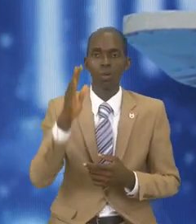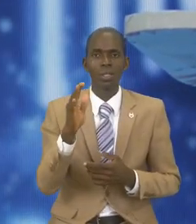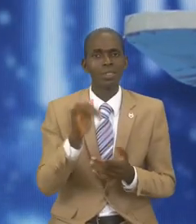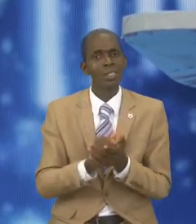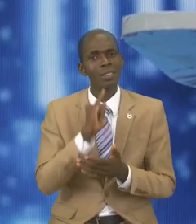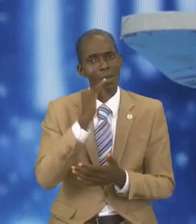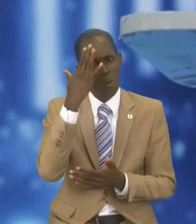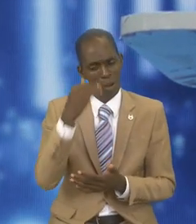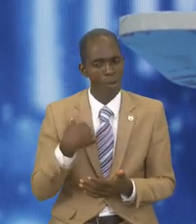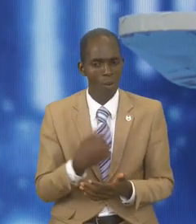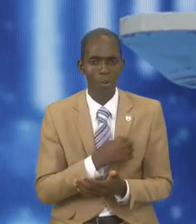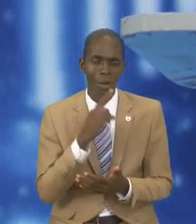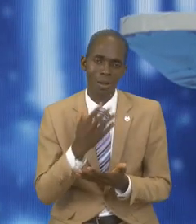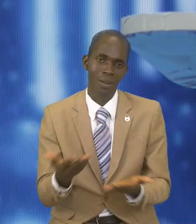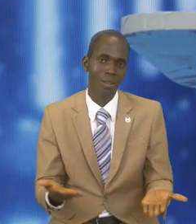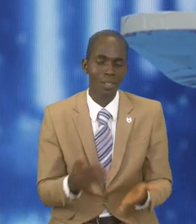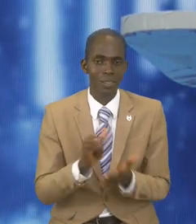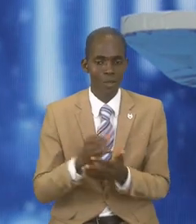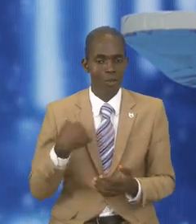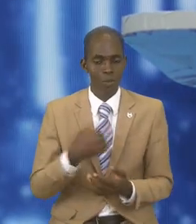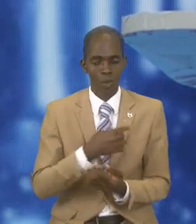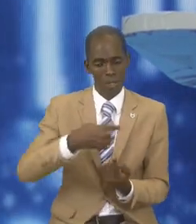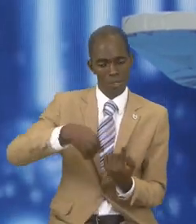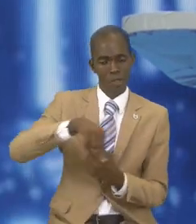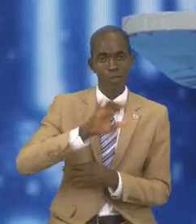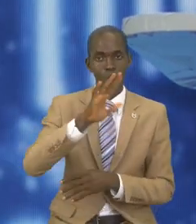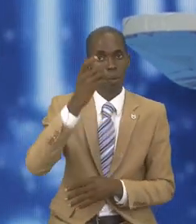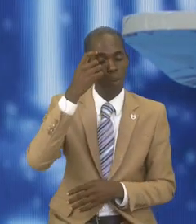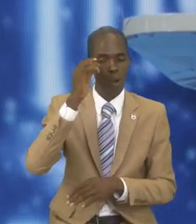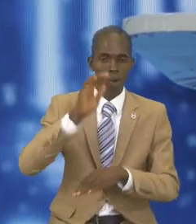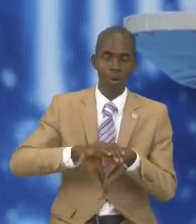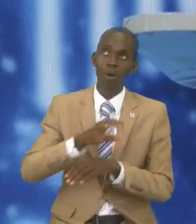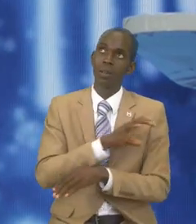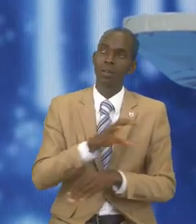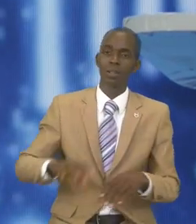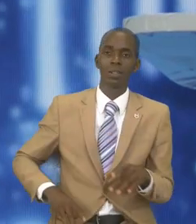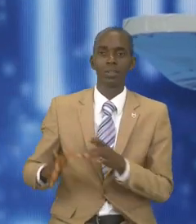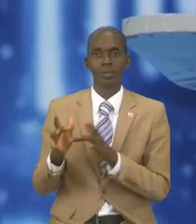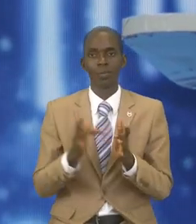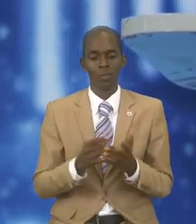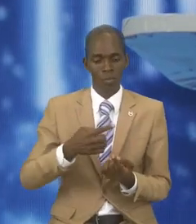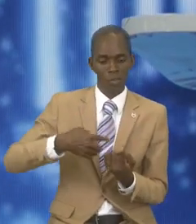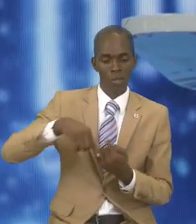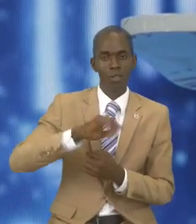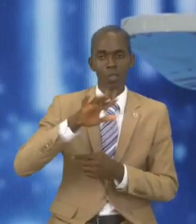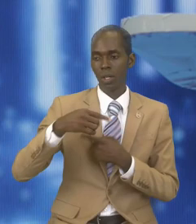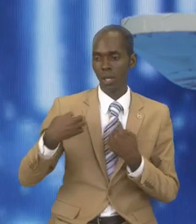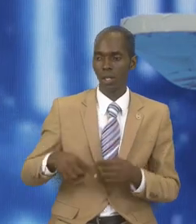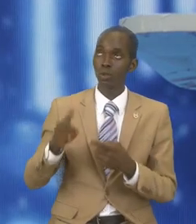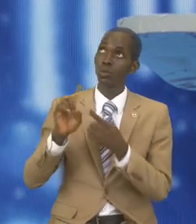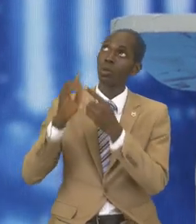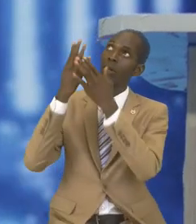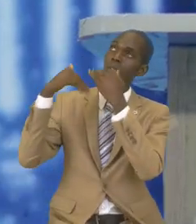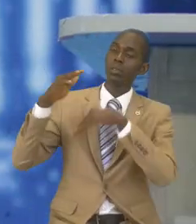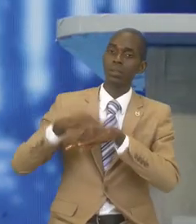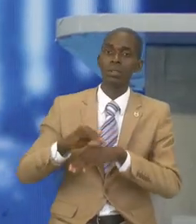here, that we turn your mind on the Lord Jesus Christ. You turn your heart to heaven. You say, I want to